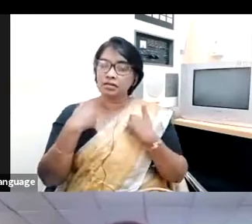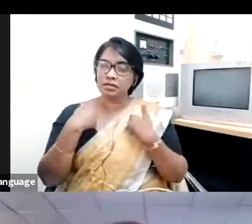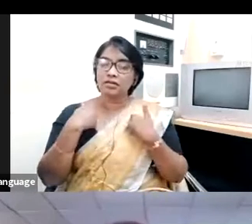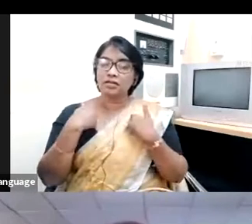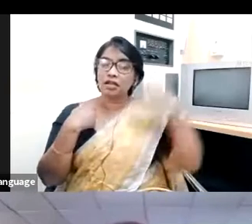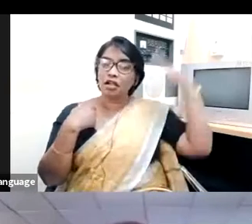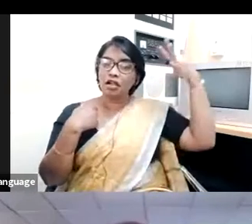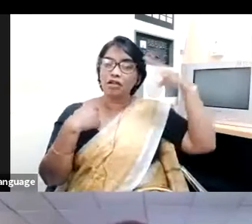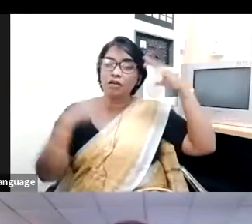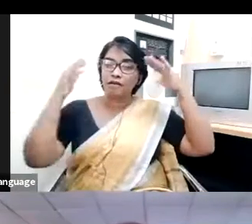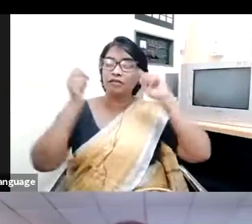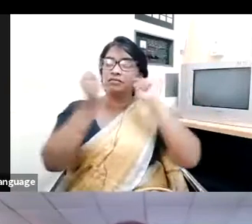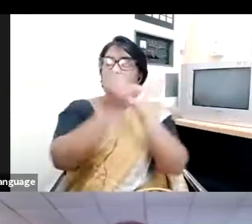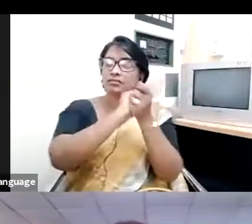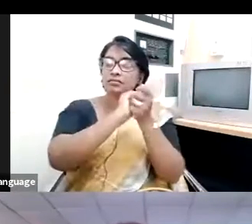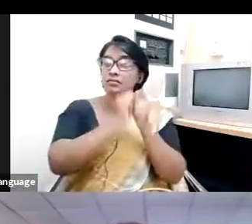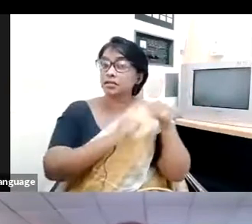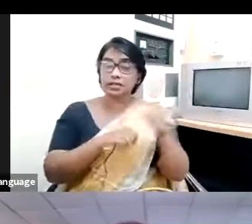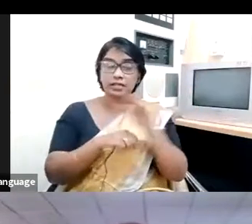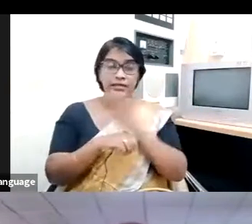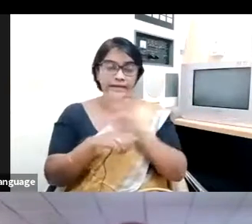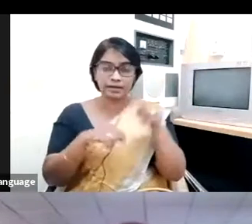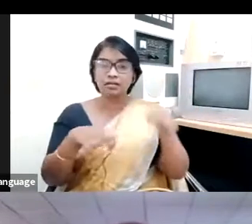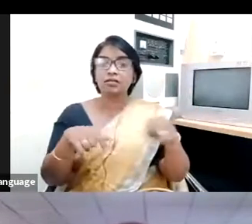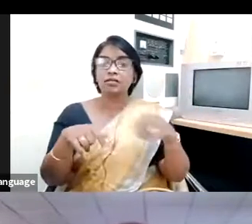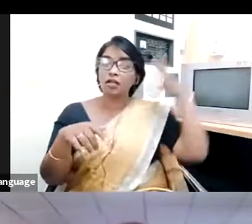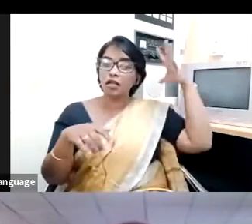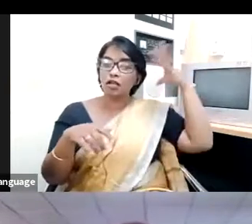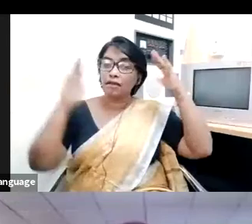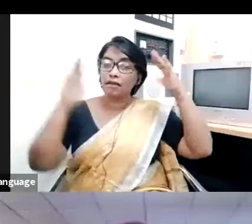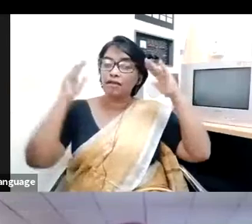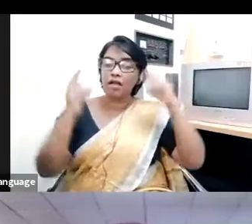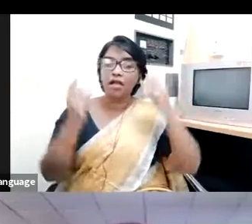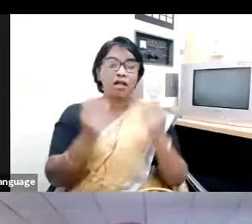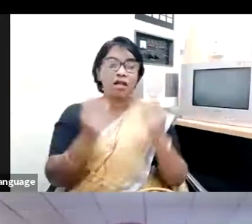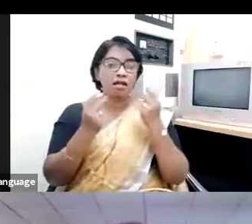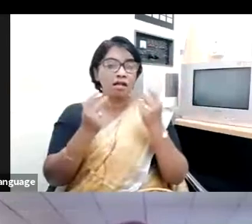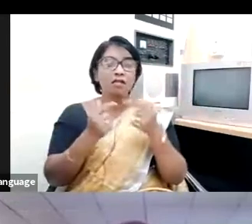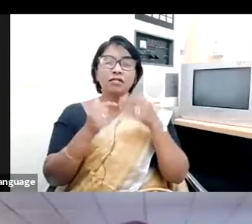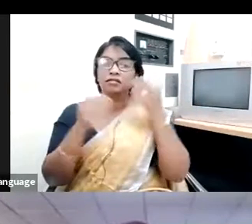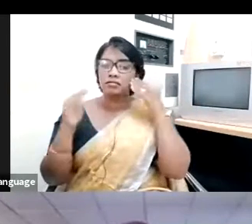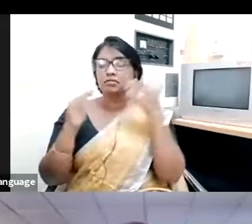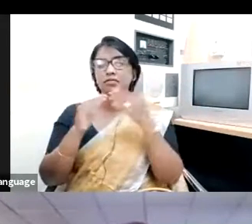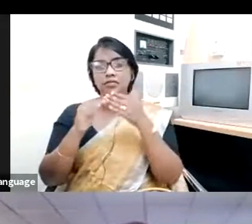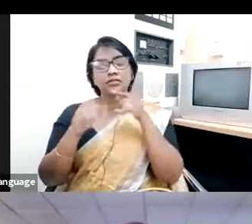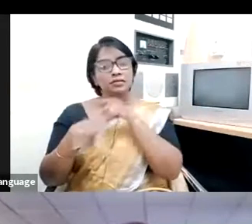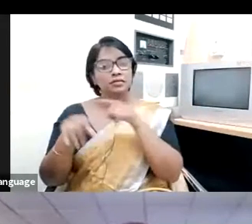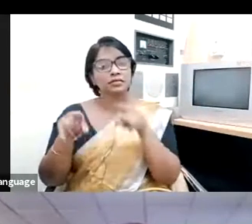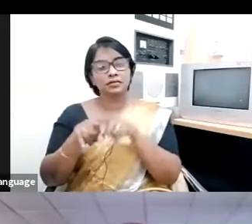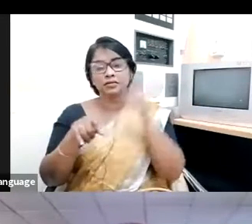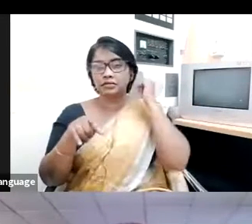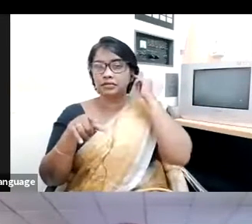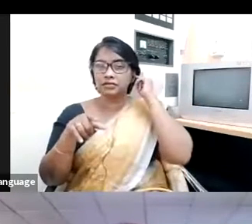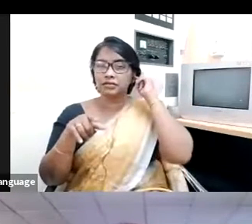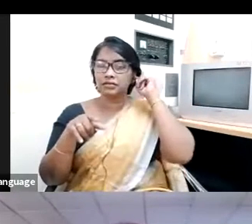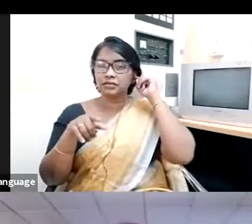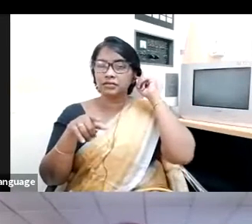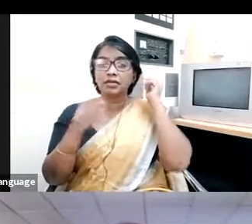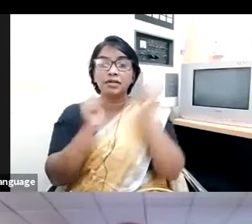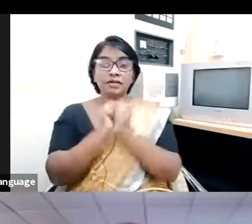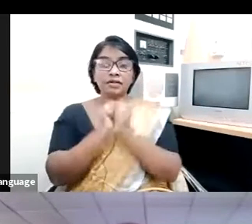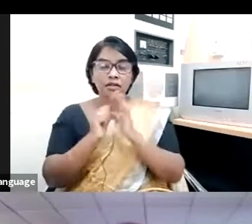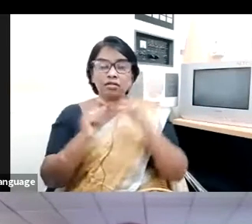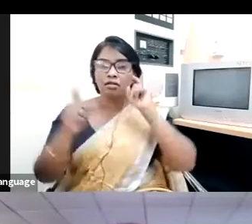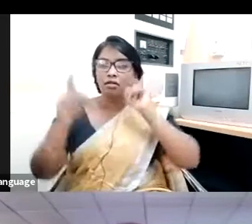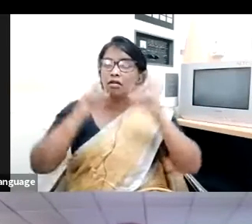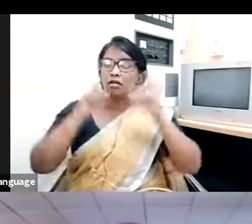climate emergency era. And work and behave like we are in an emergency. If you take a patient to the emergency